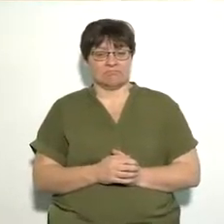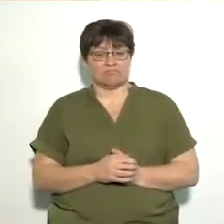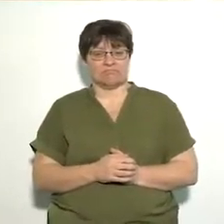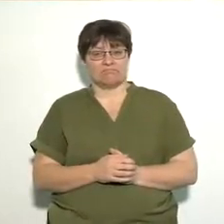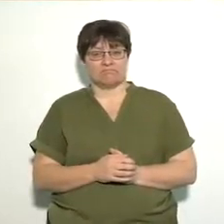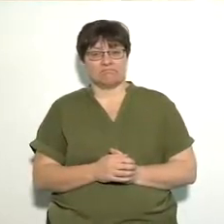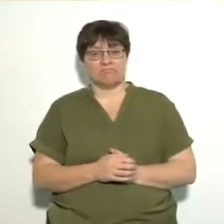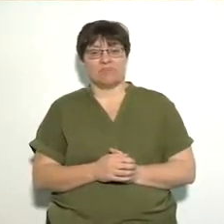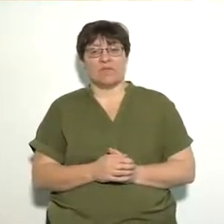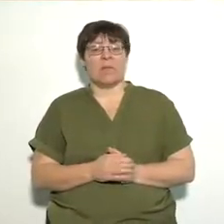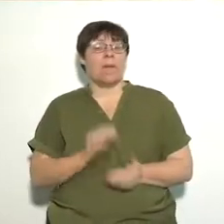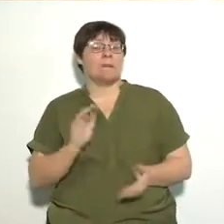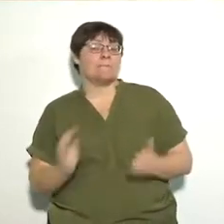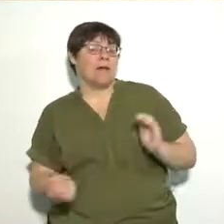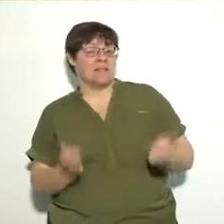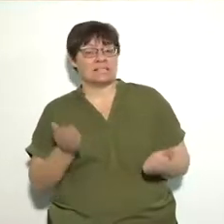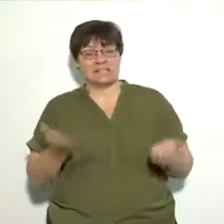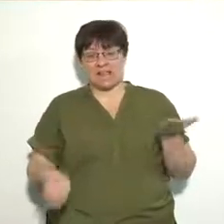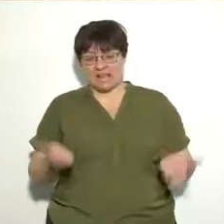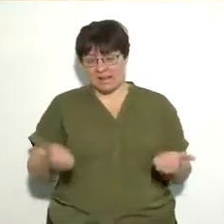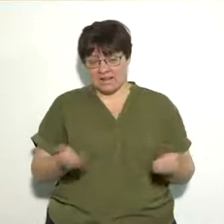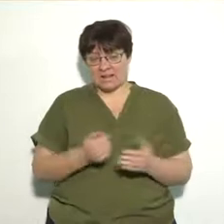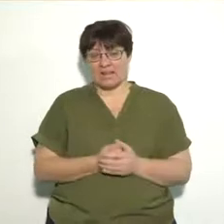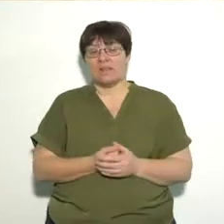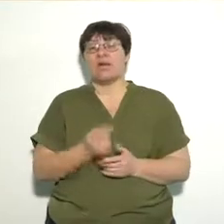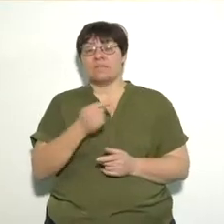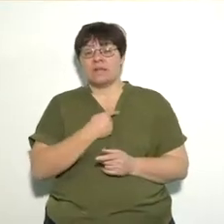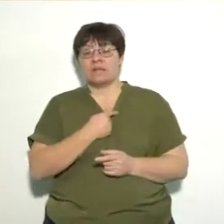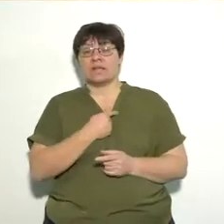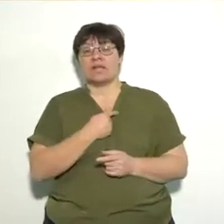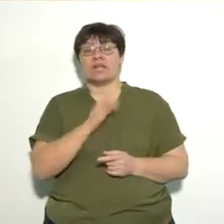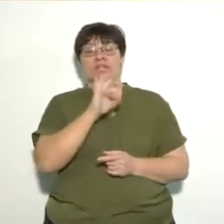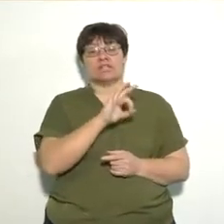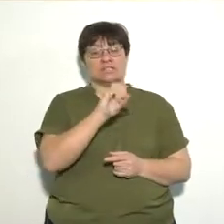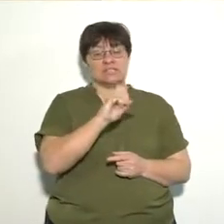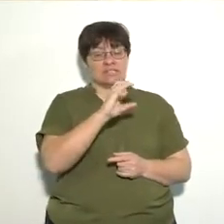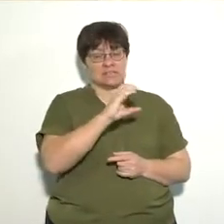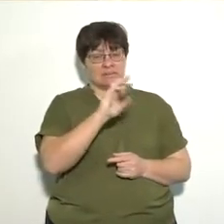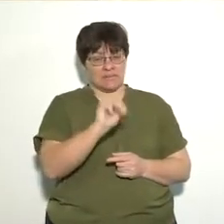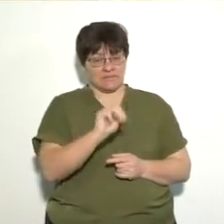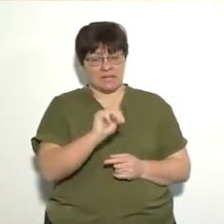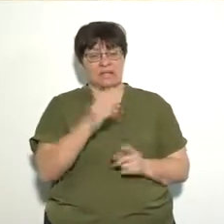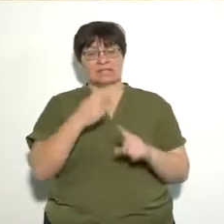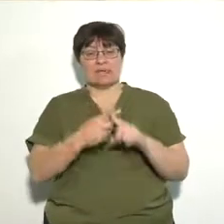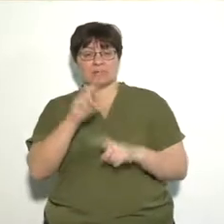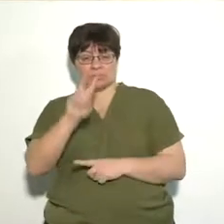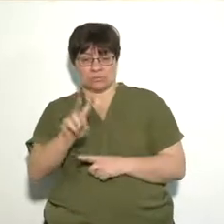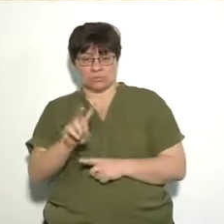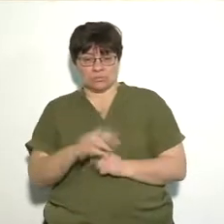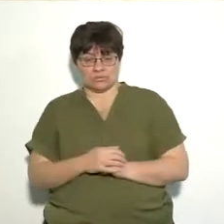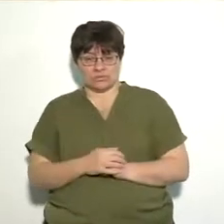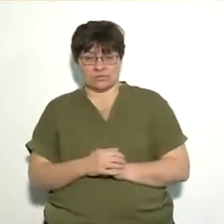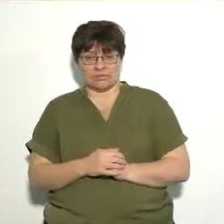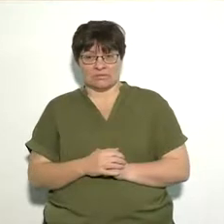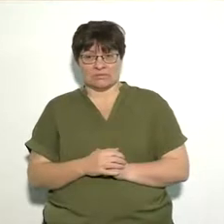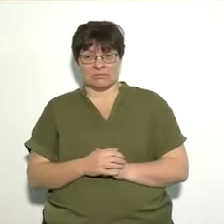For my balance scale, I measured 30 centimeters by 2, which is the size of the